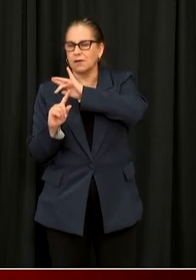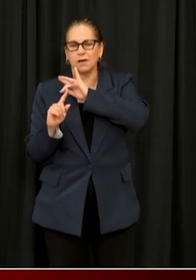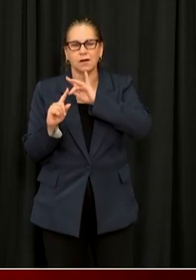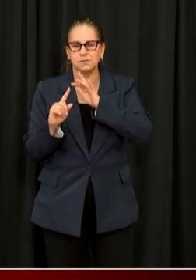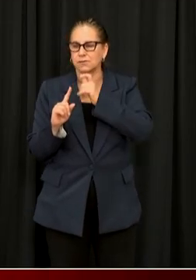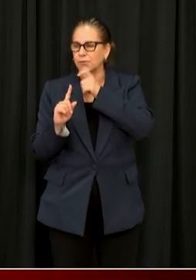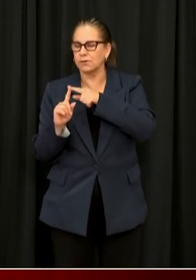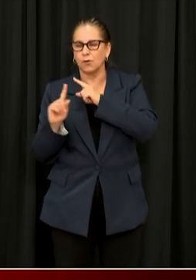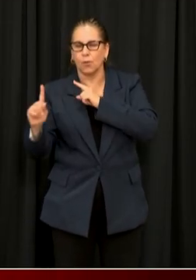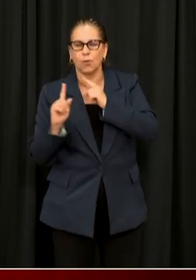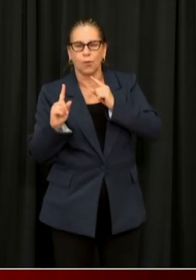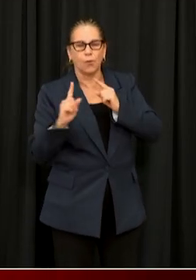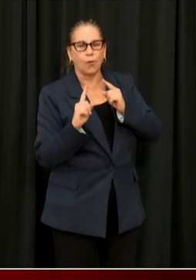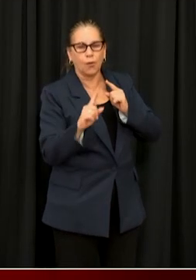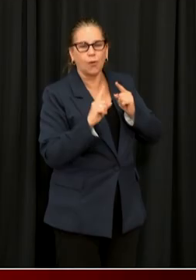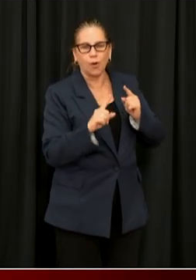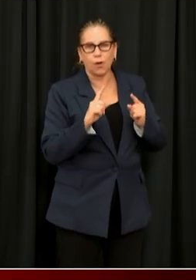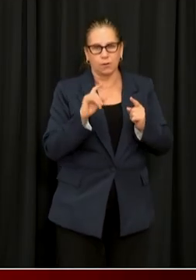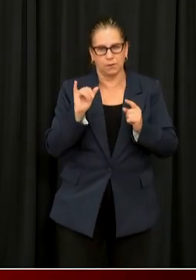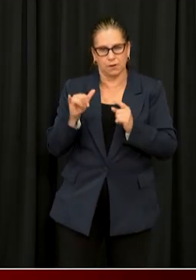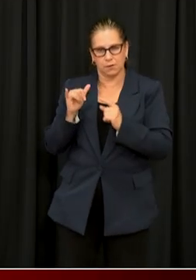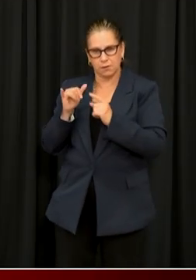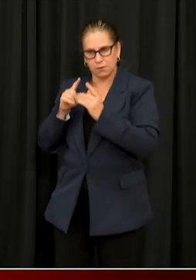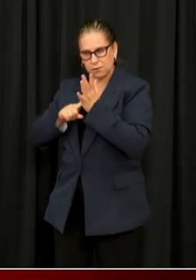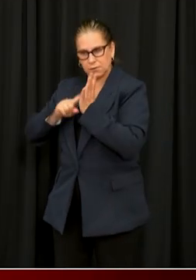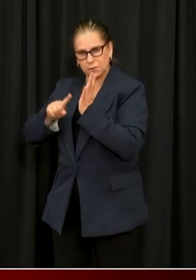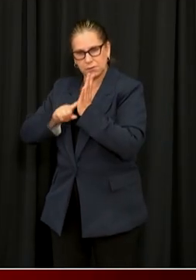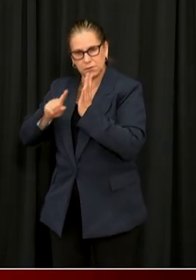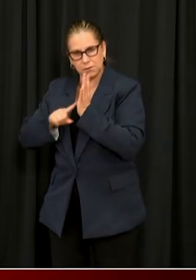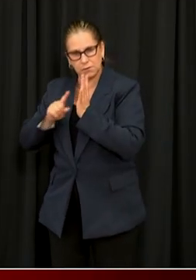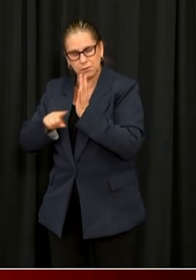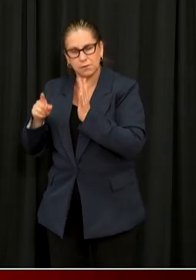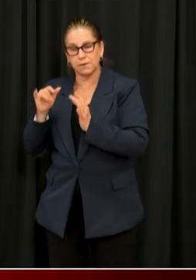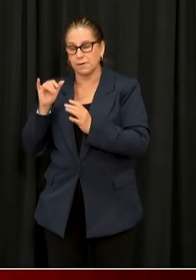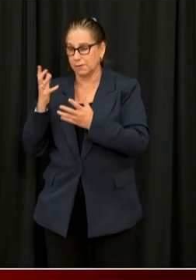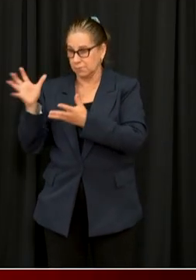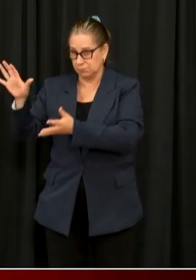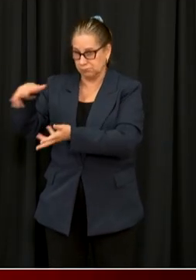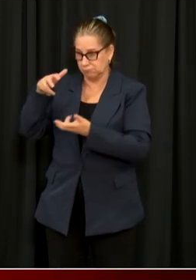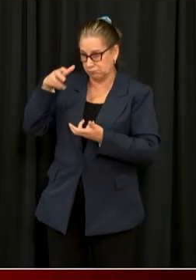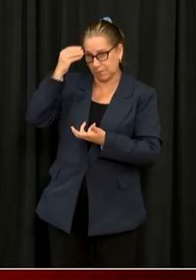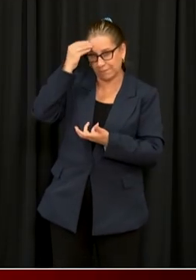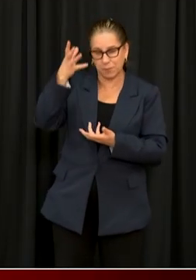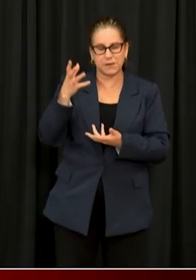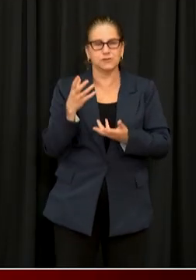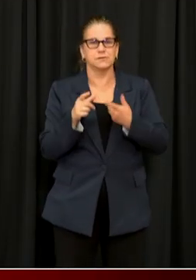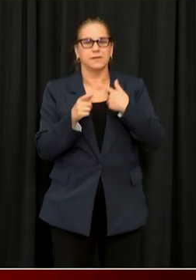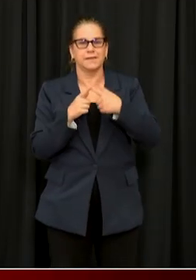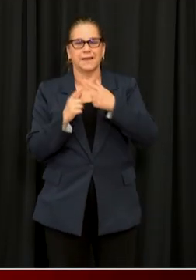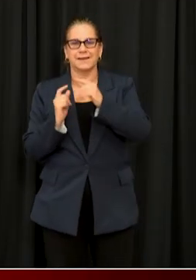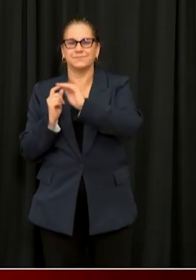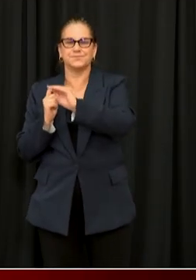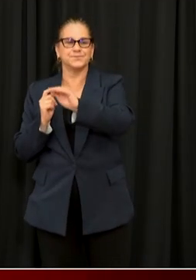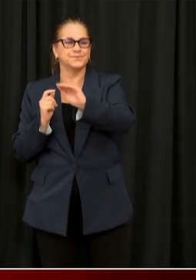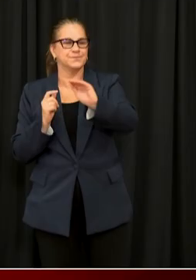happens after that, where we notify, interview, and conduct what's called public health